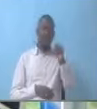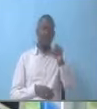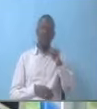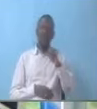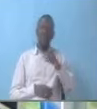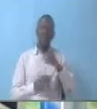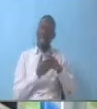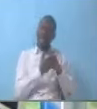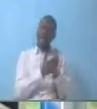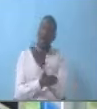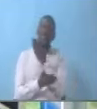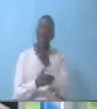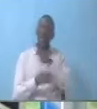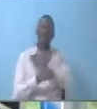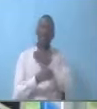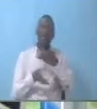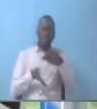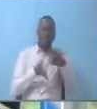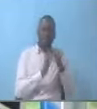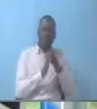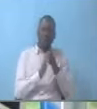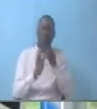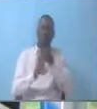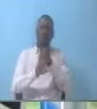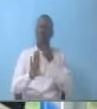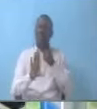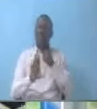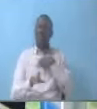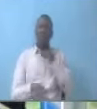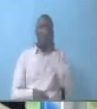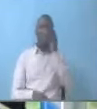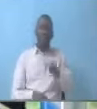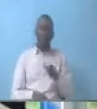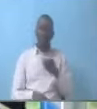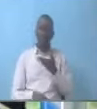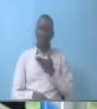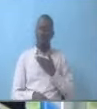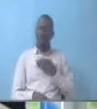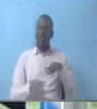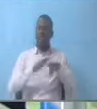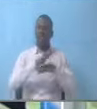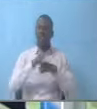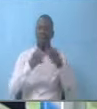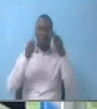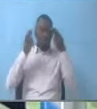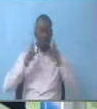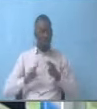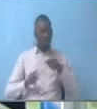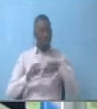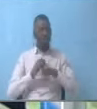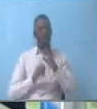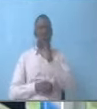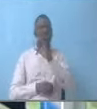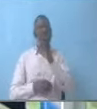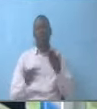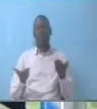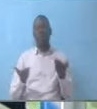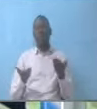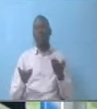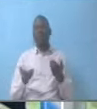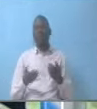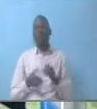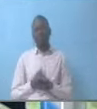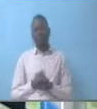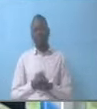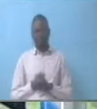an individual could have under the law of this country. Degree be that loa la bo hamne de fada lipalo